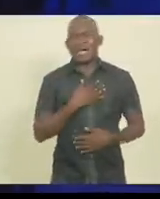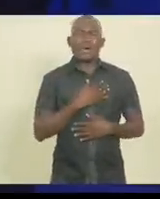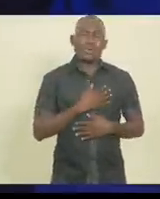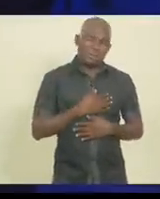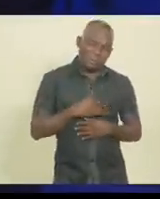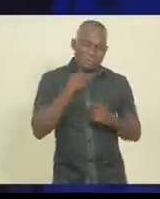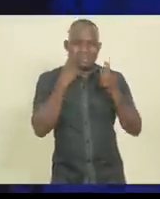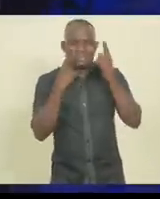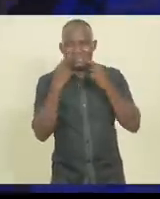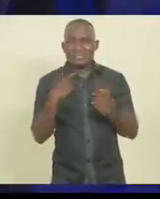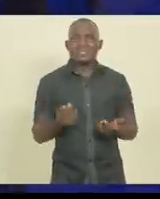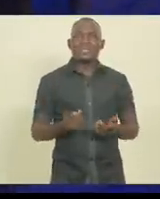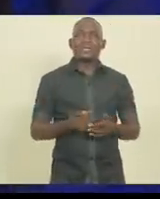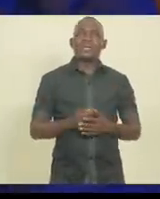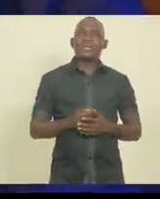what's your name?